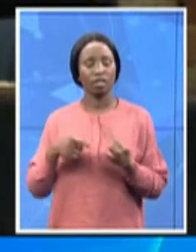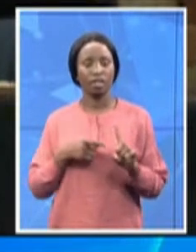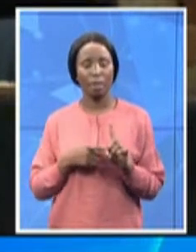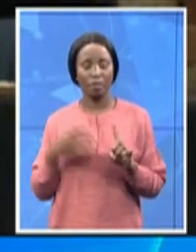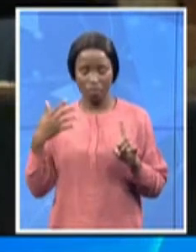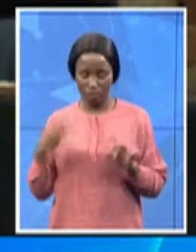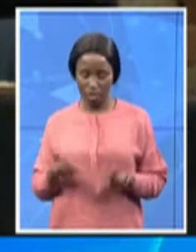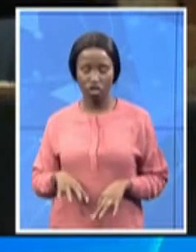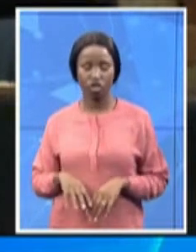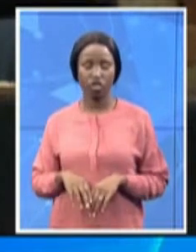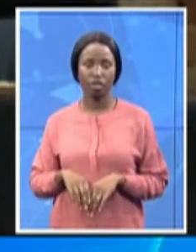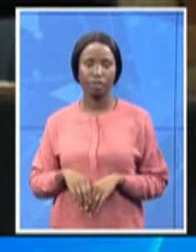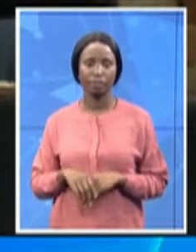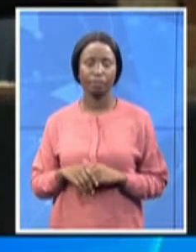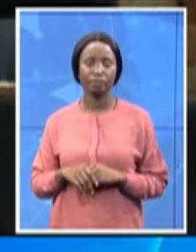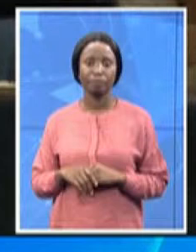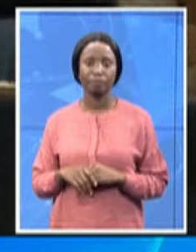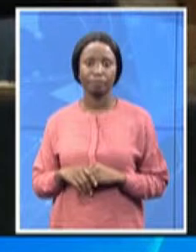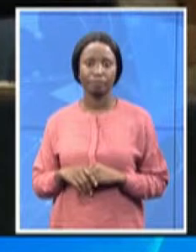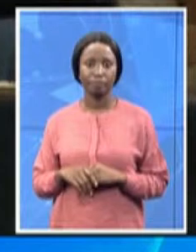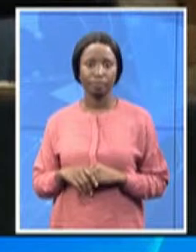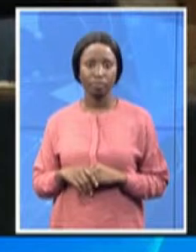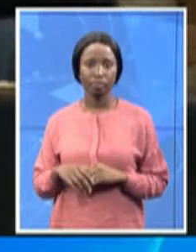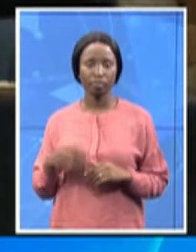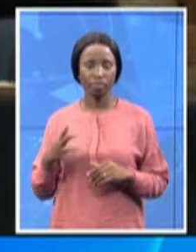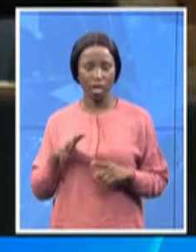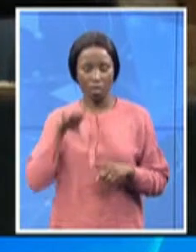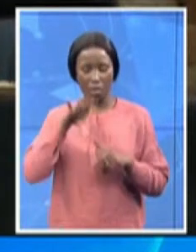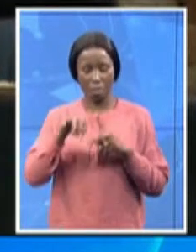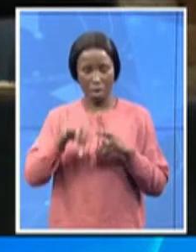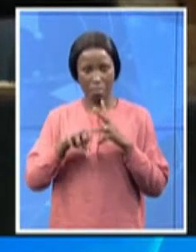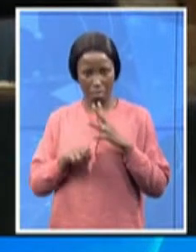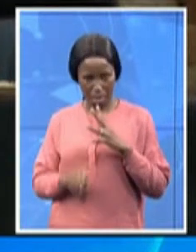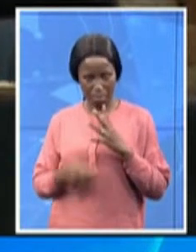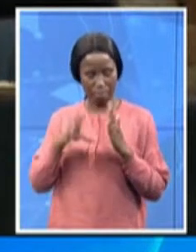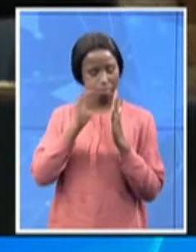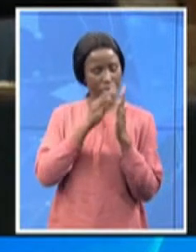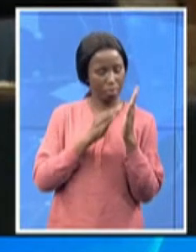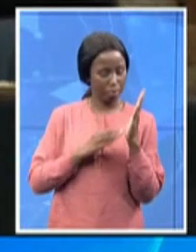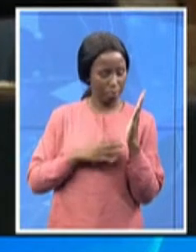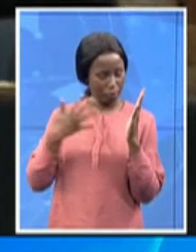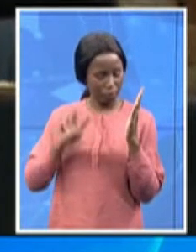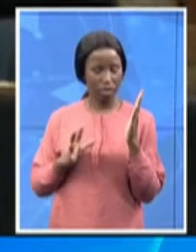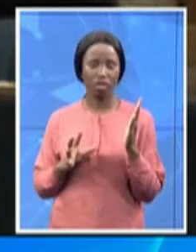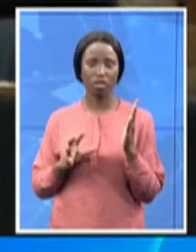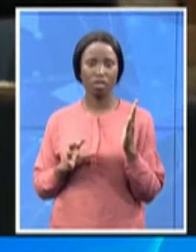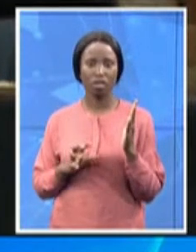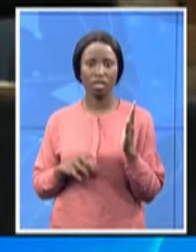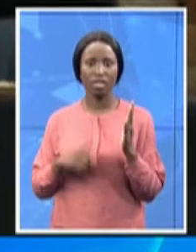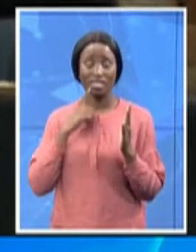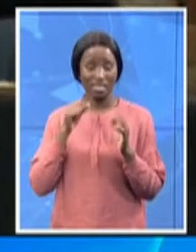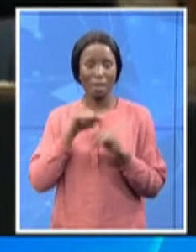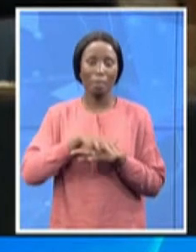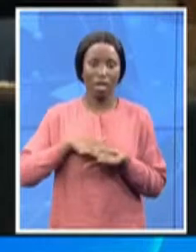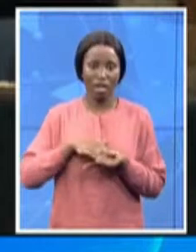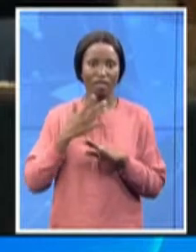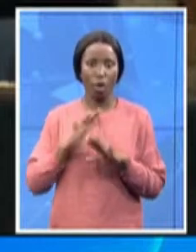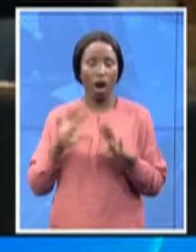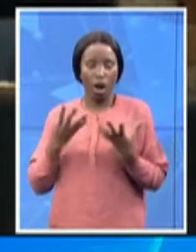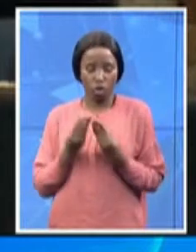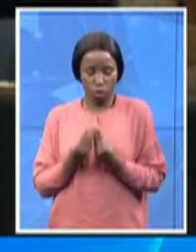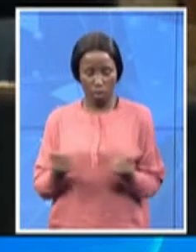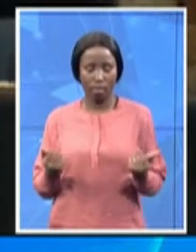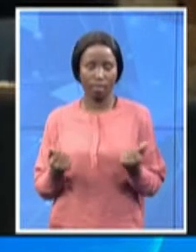factual findings which became the basis of the remedial actions she issued. I shall